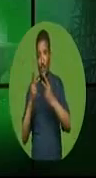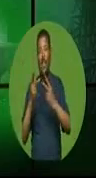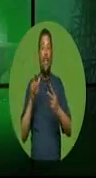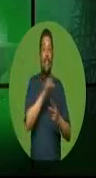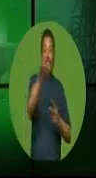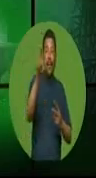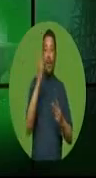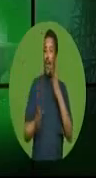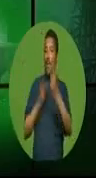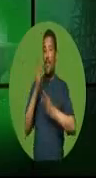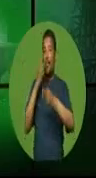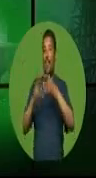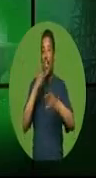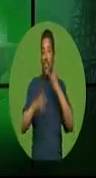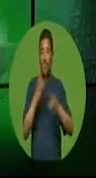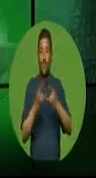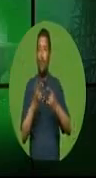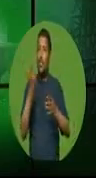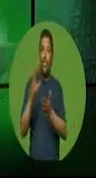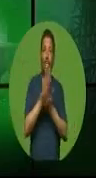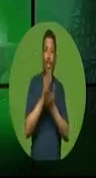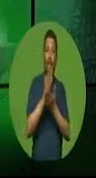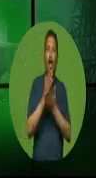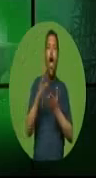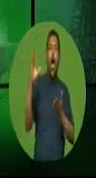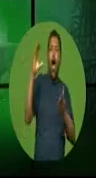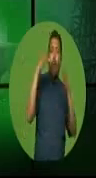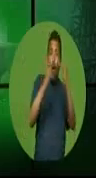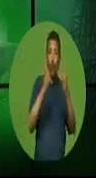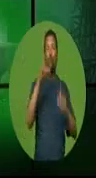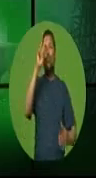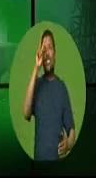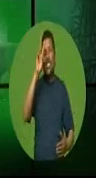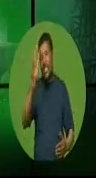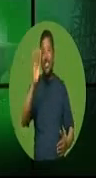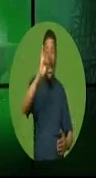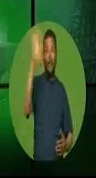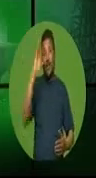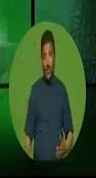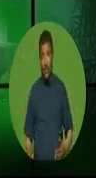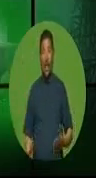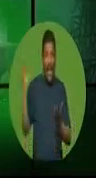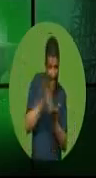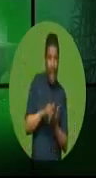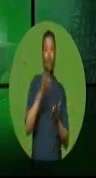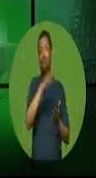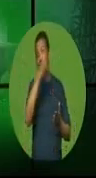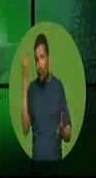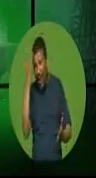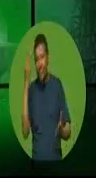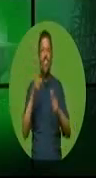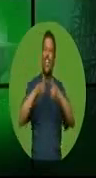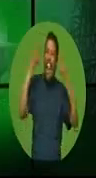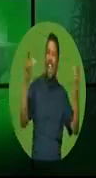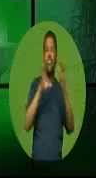share amounts to 68%. Again, this could be due to the fact that there are a large number